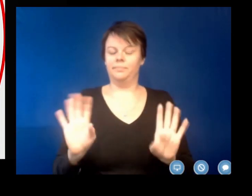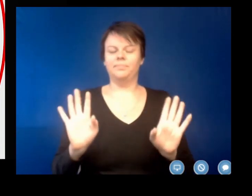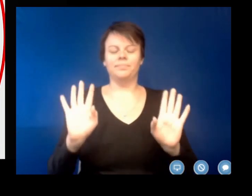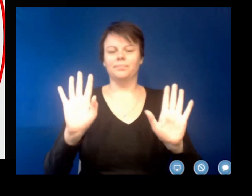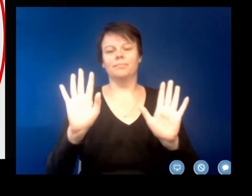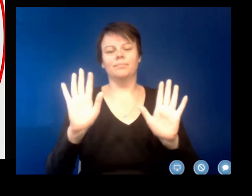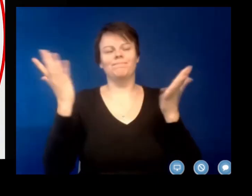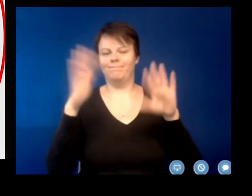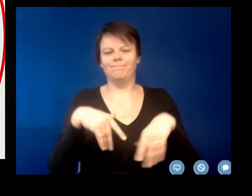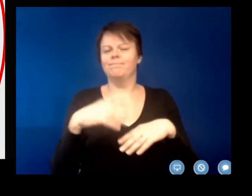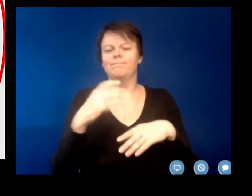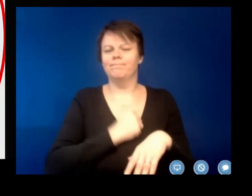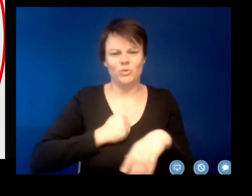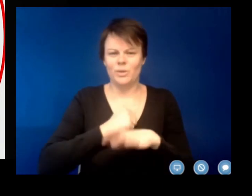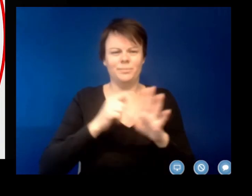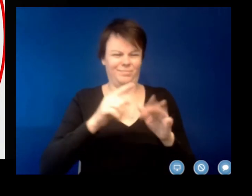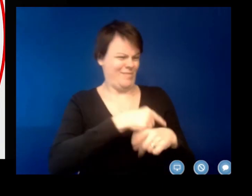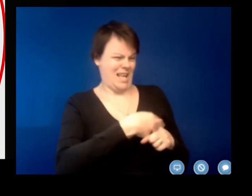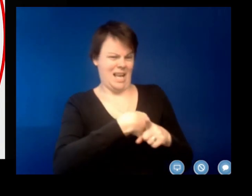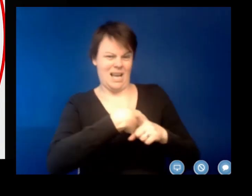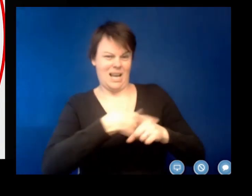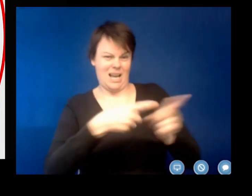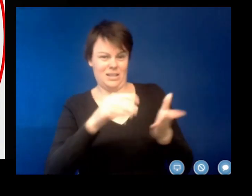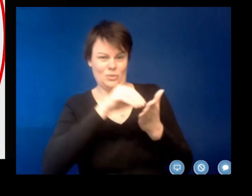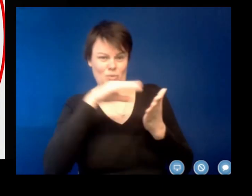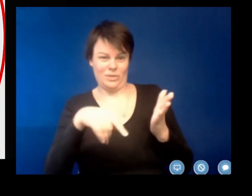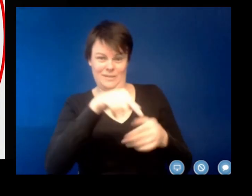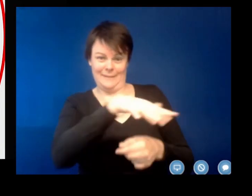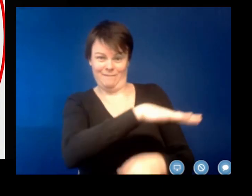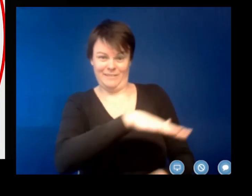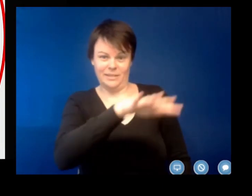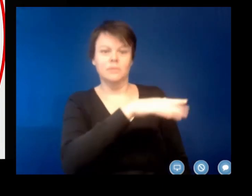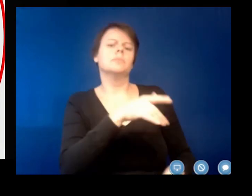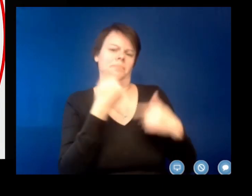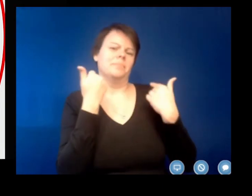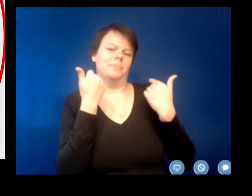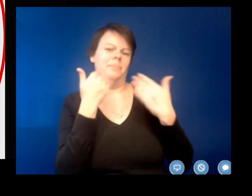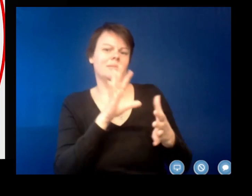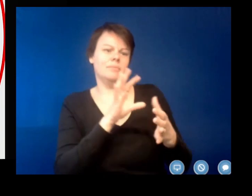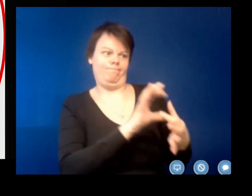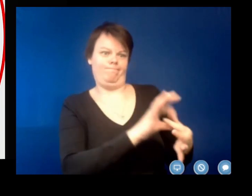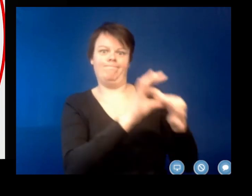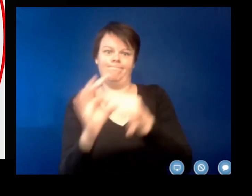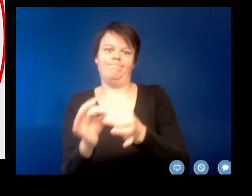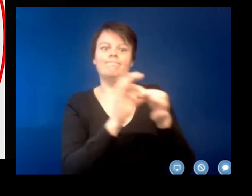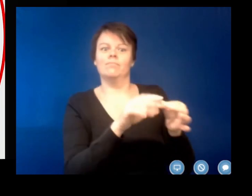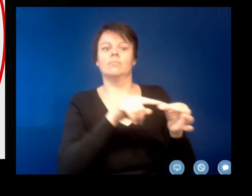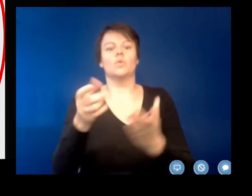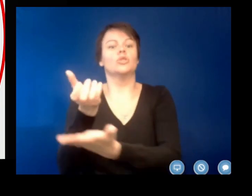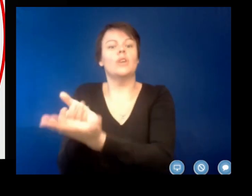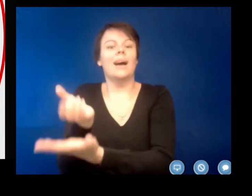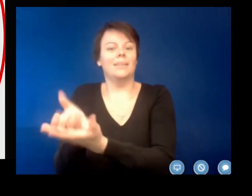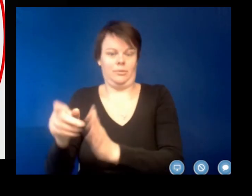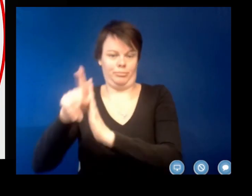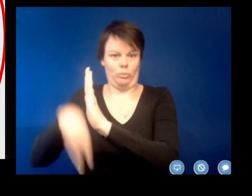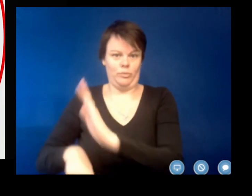experience alone. They did not learn knowledge only. But in all reports of the young people, the connection